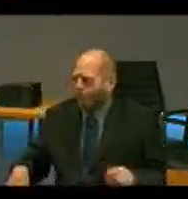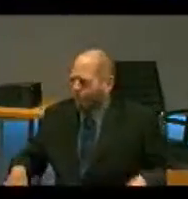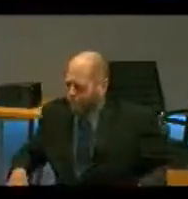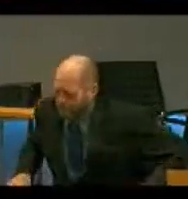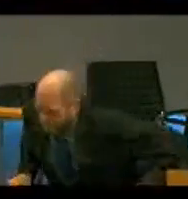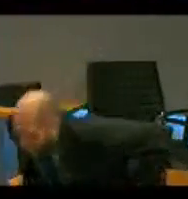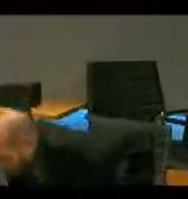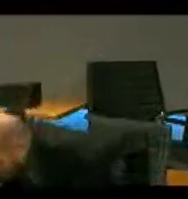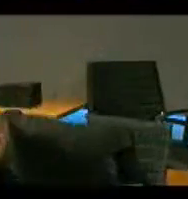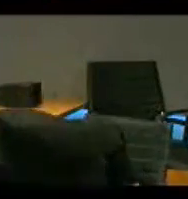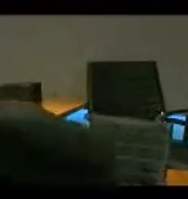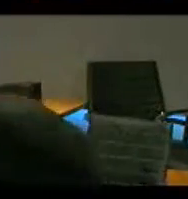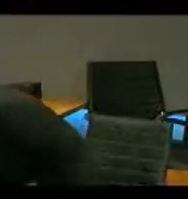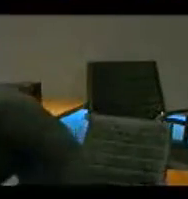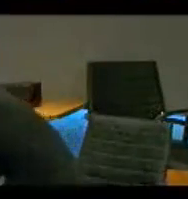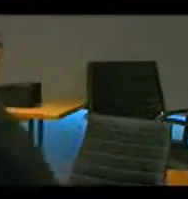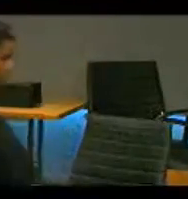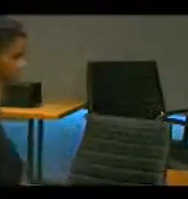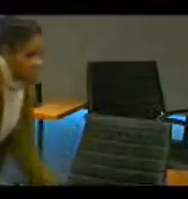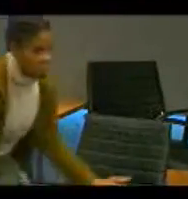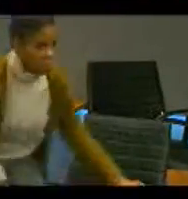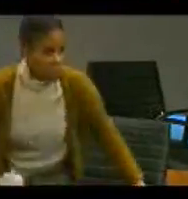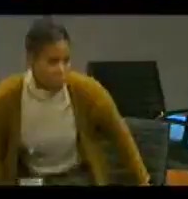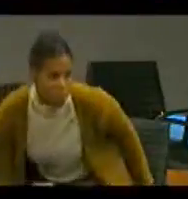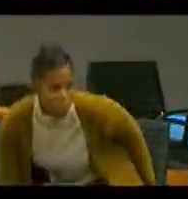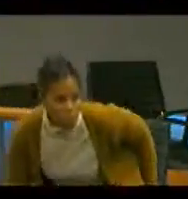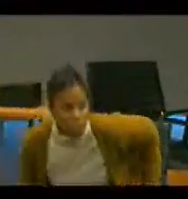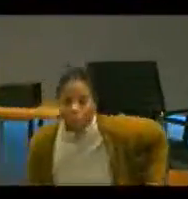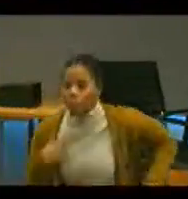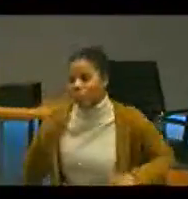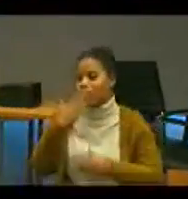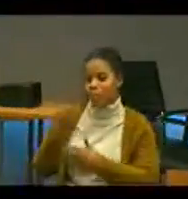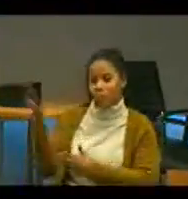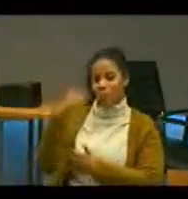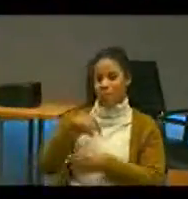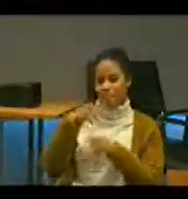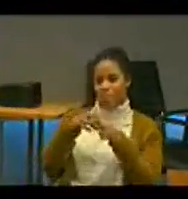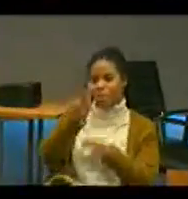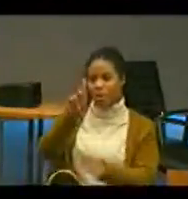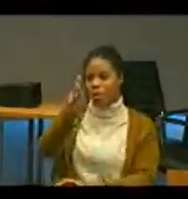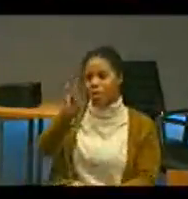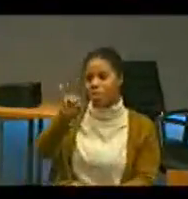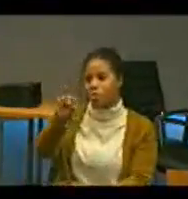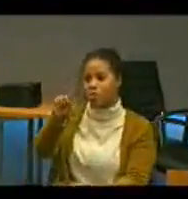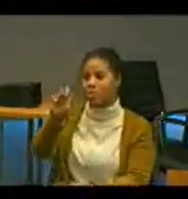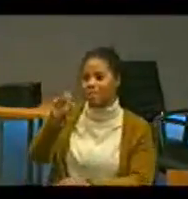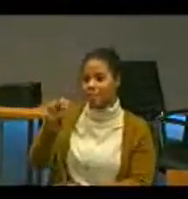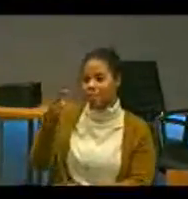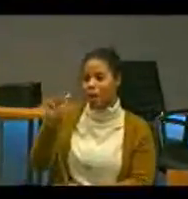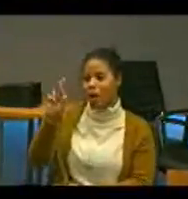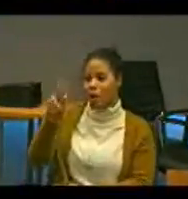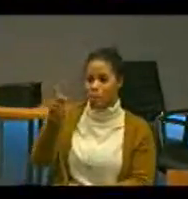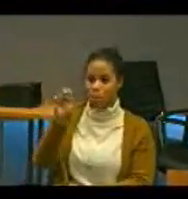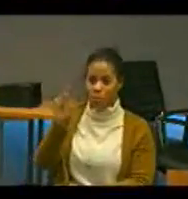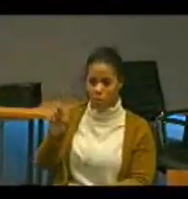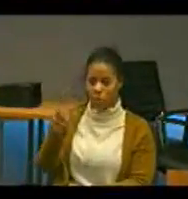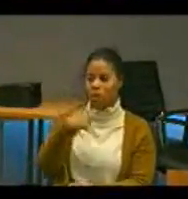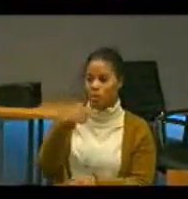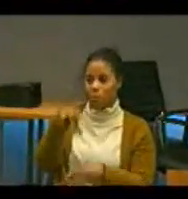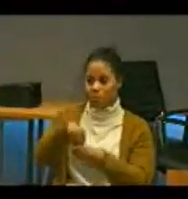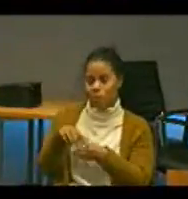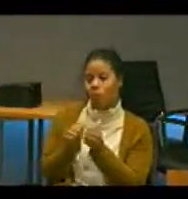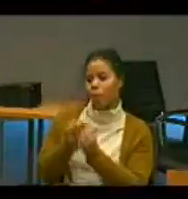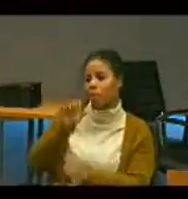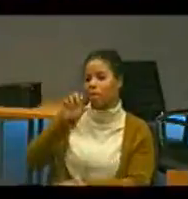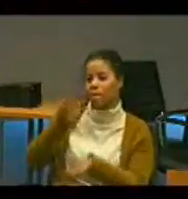Good morning, Commissioners, and thank you, Madam Chair. My name is Kristen Harper, and I'm Senior Policy Specialist for Child Trends, a national